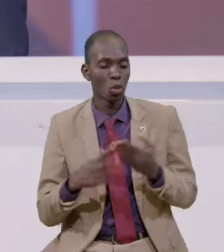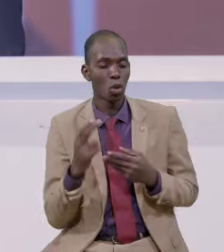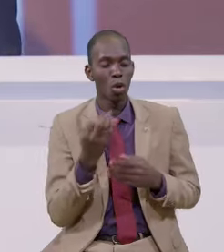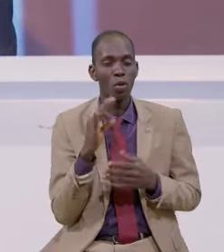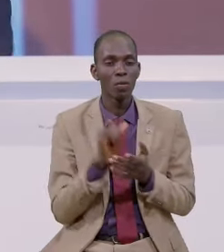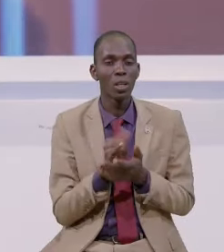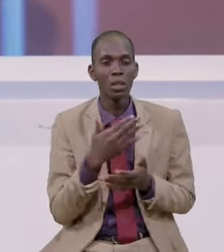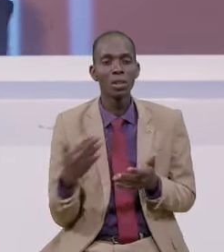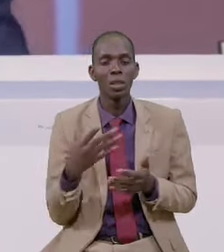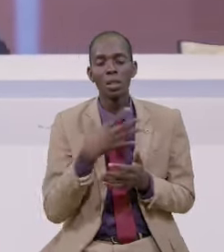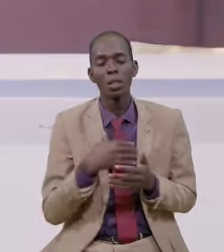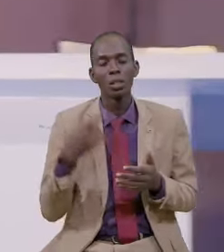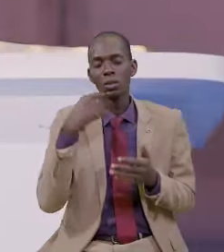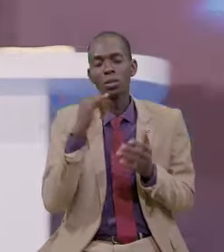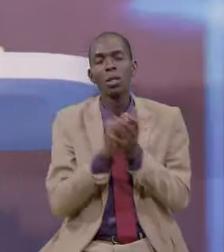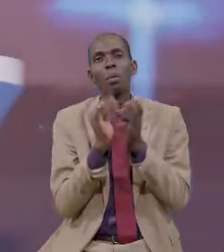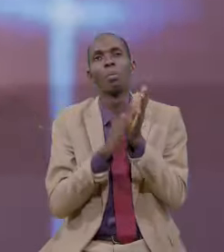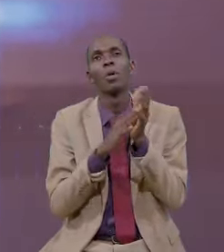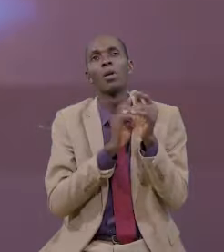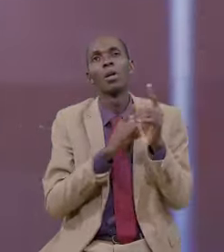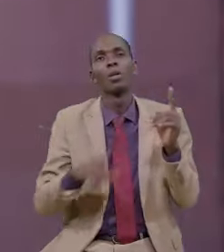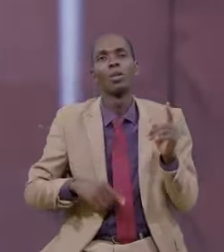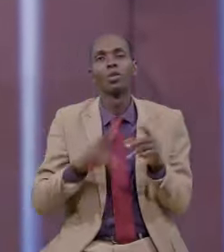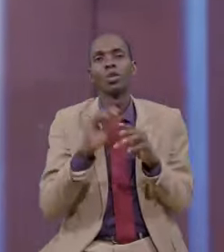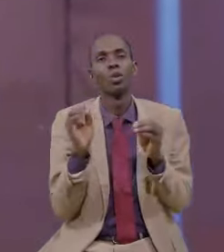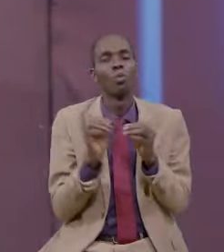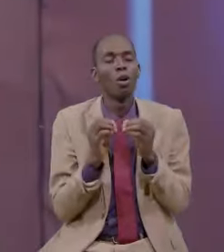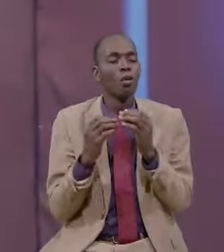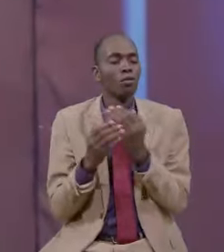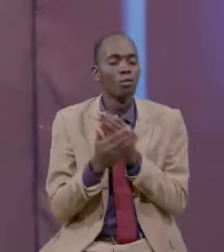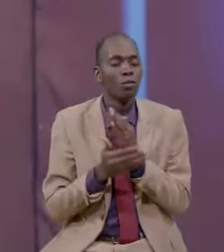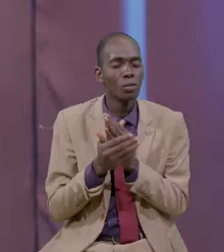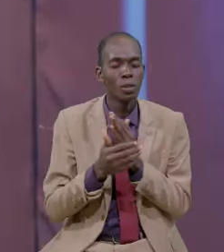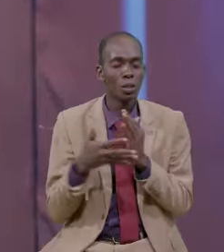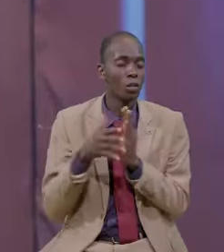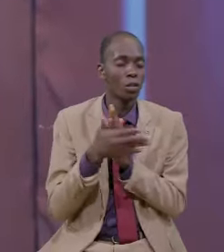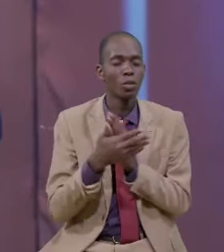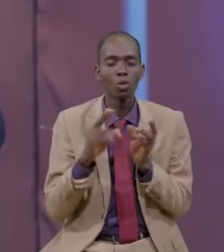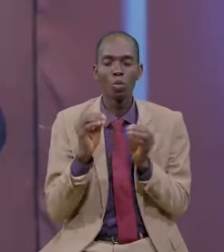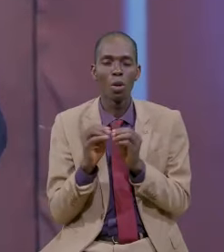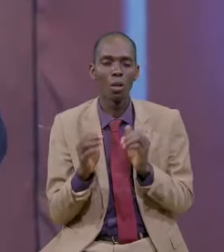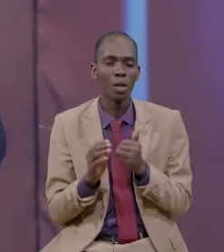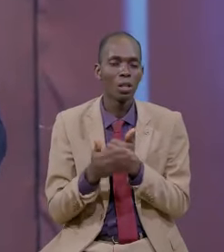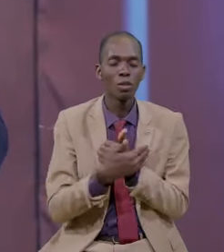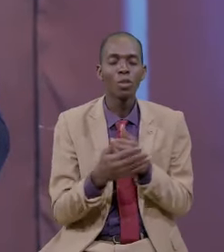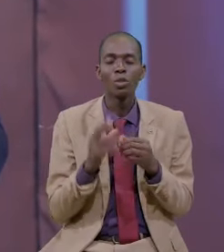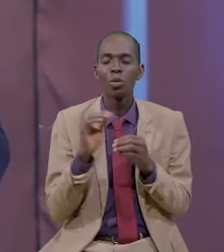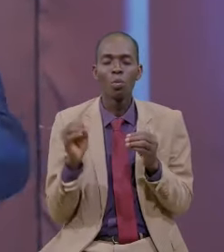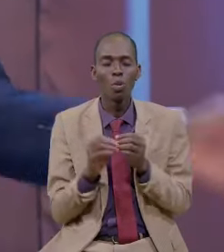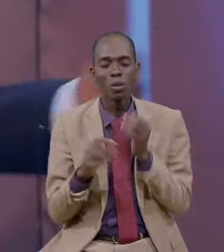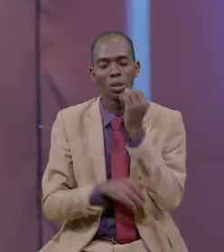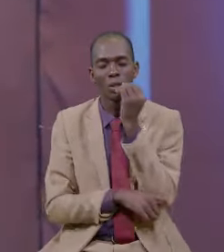Lord, no more adultery, praise the Lord, no more fornication, praise the Lord, no more stealing, praise the Lord, no